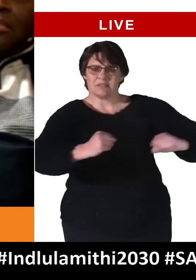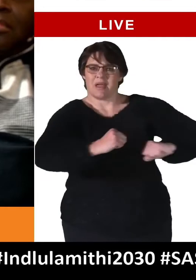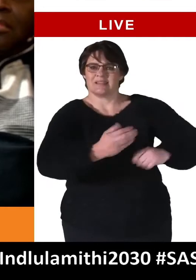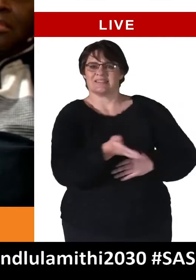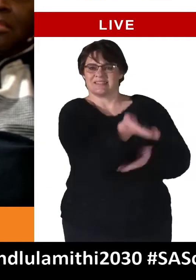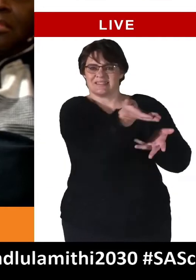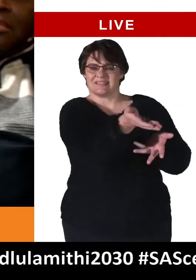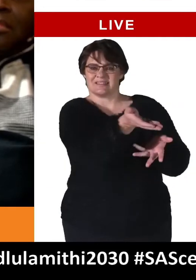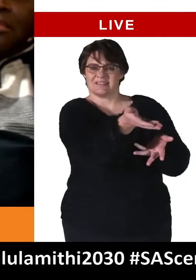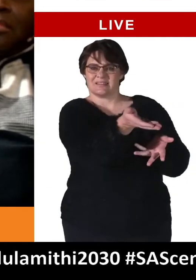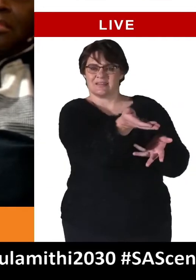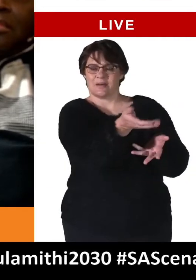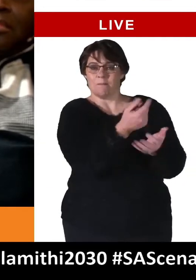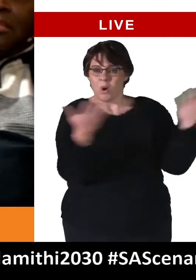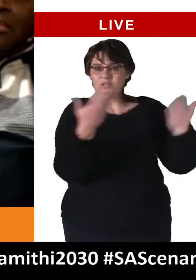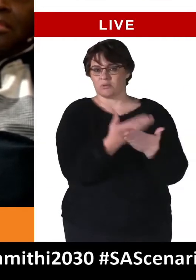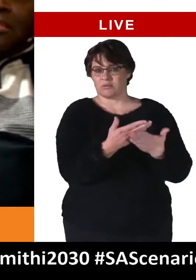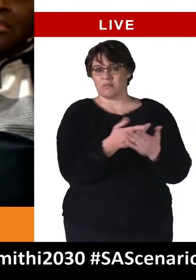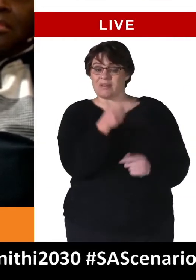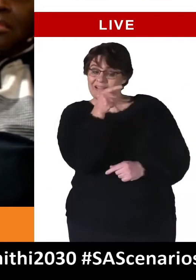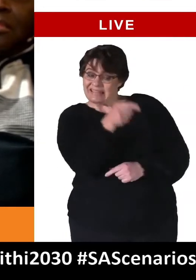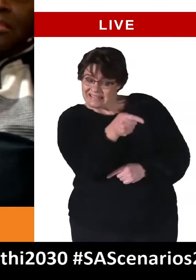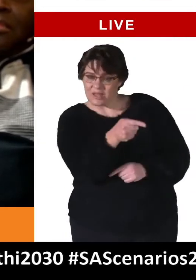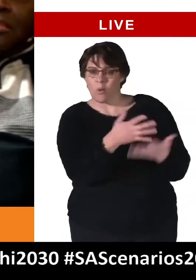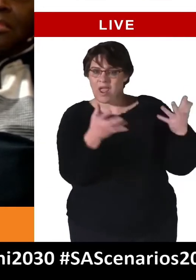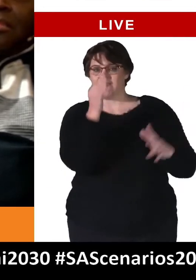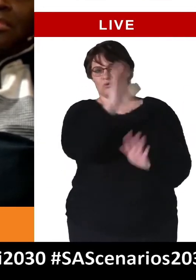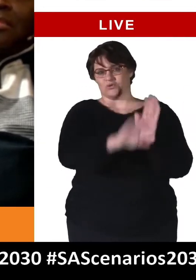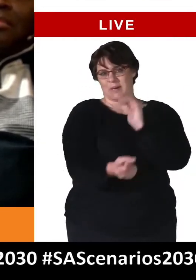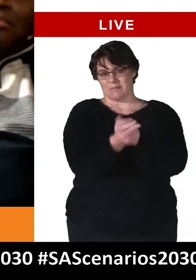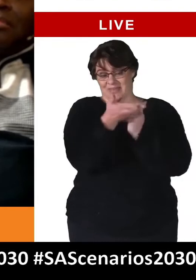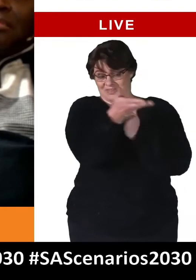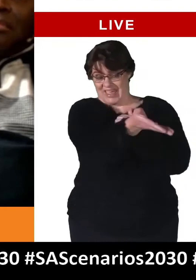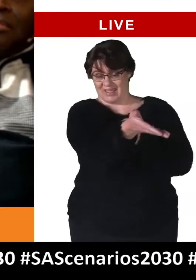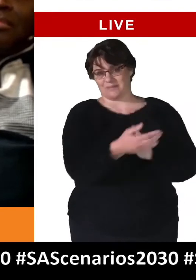possible, because that's really where the future lies.